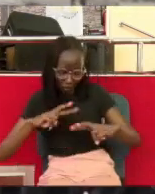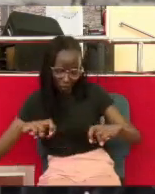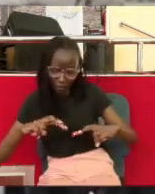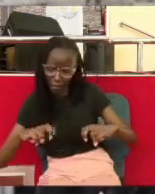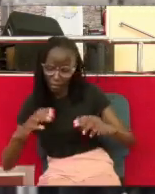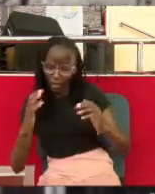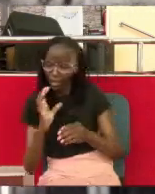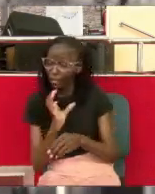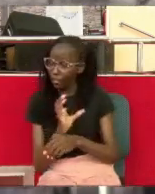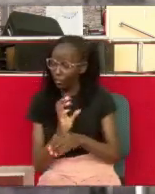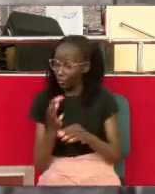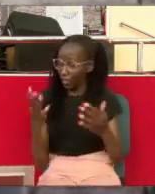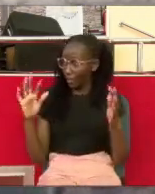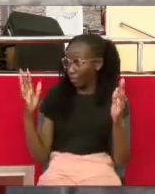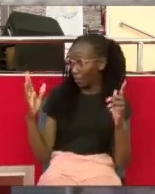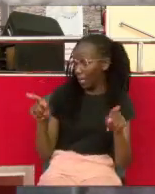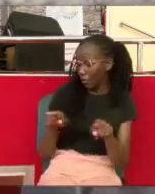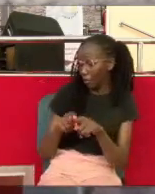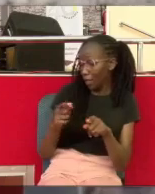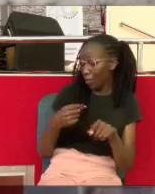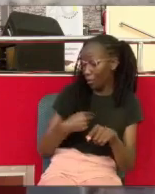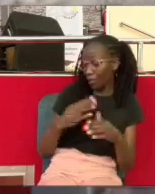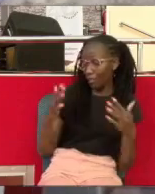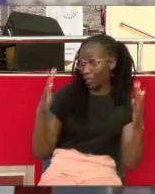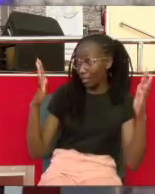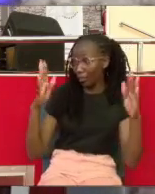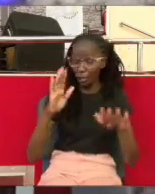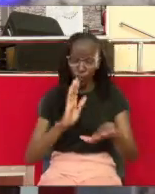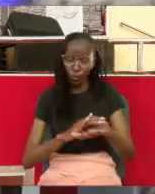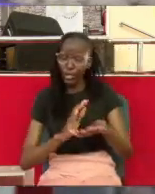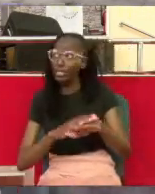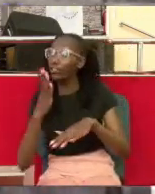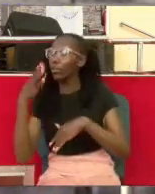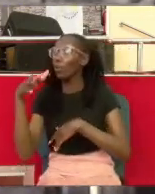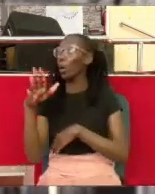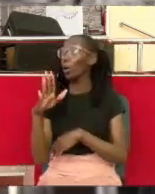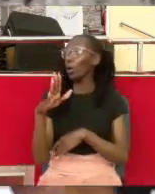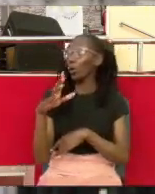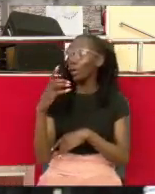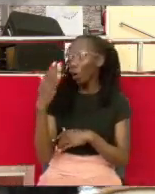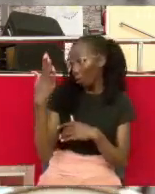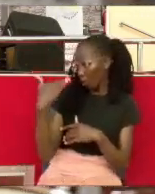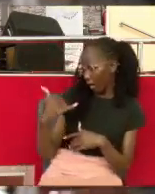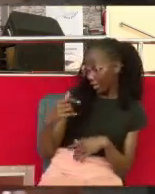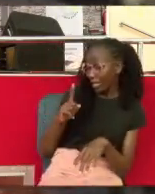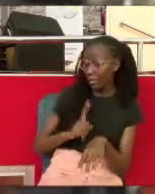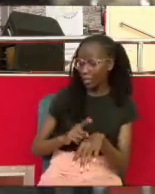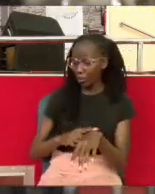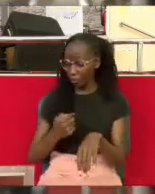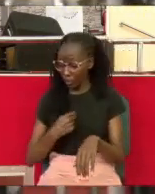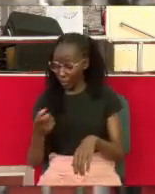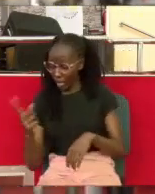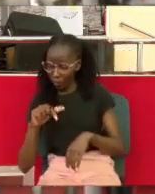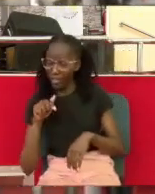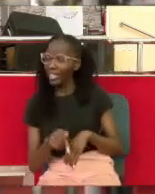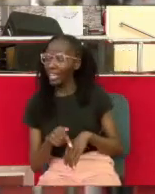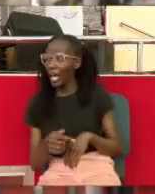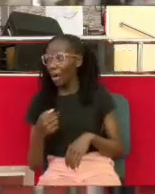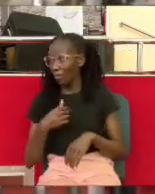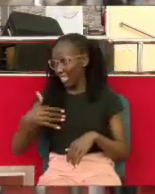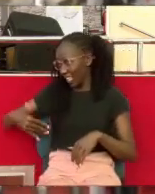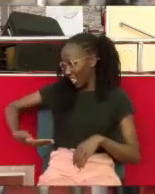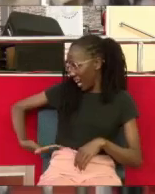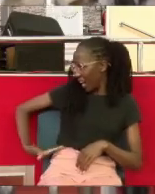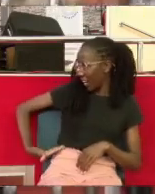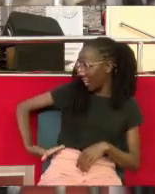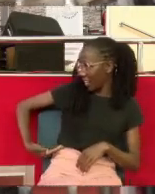I'm also celebrating the goodness of God. Because when I came here, I came as a young person. The Lord has